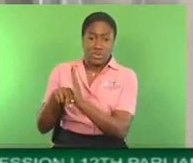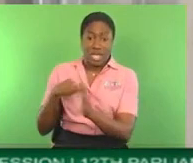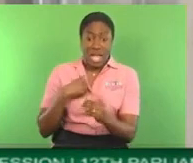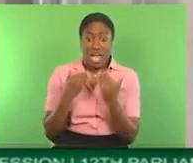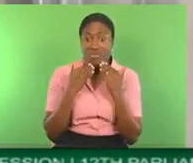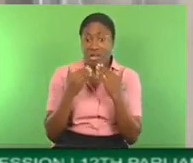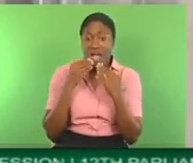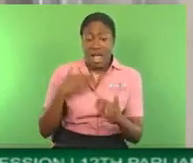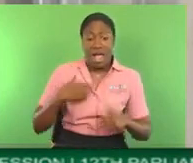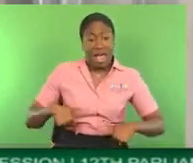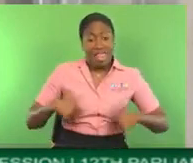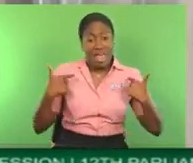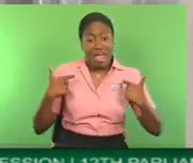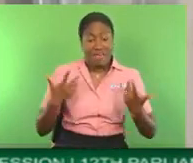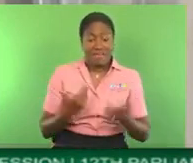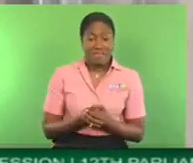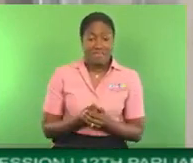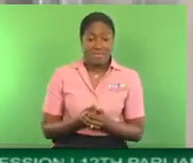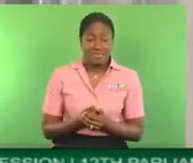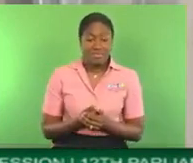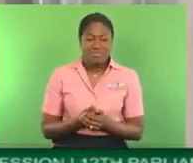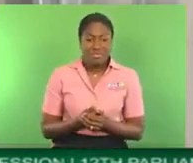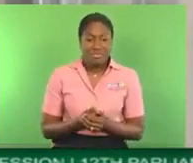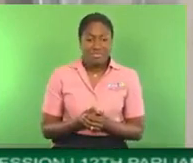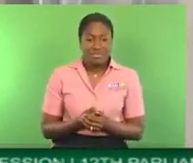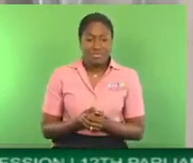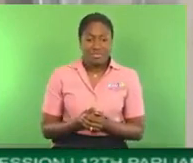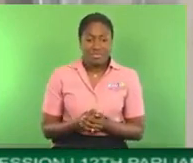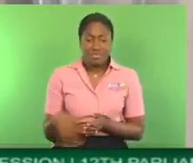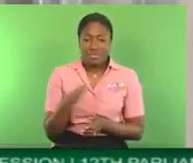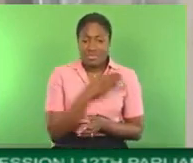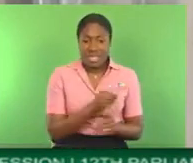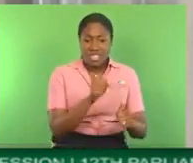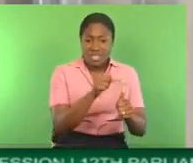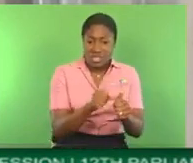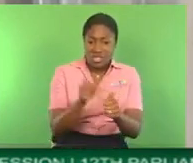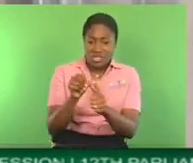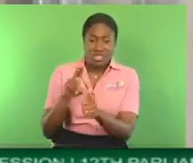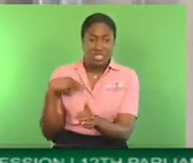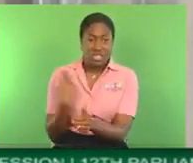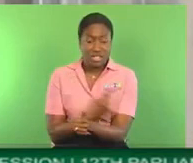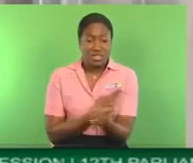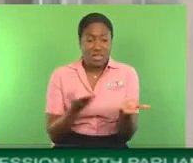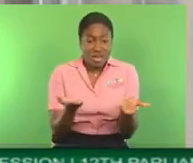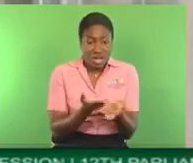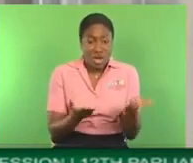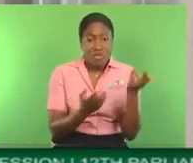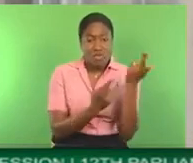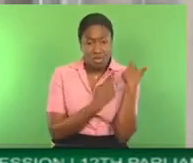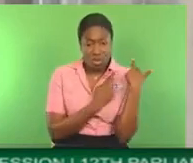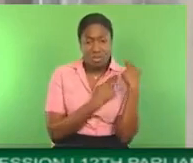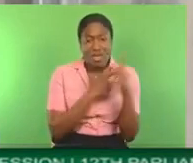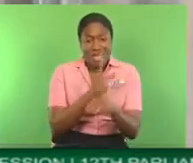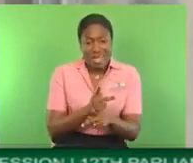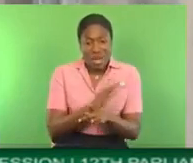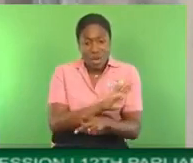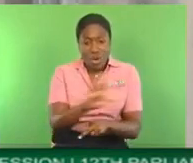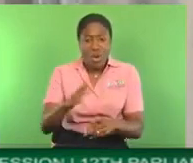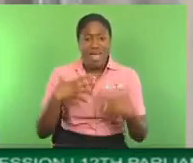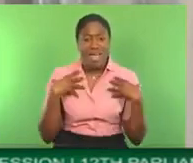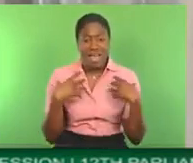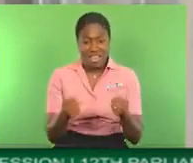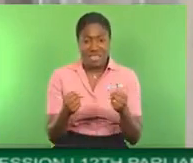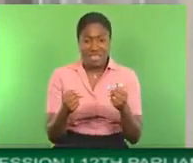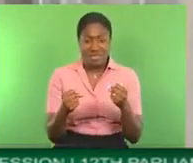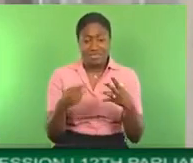alive. And the onus for every one of us here, and everyone here, take care of your health. These